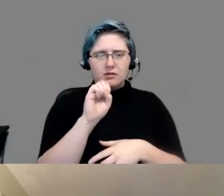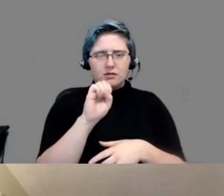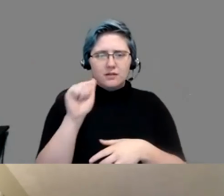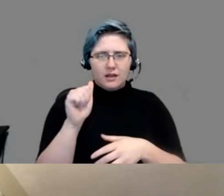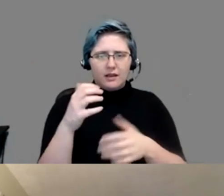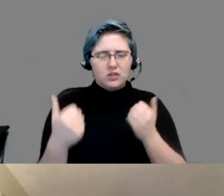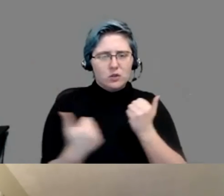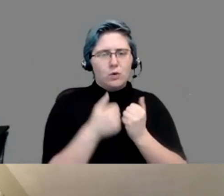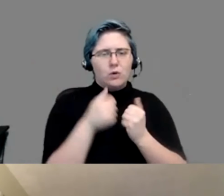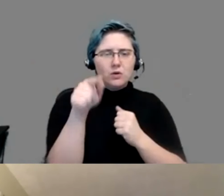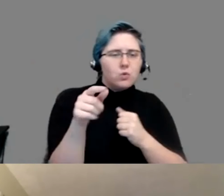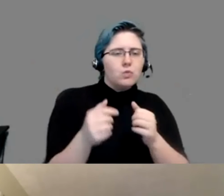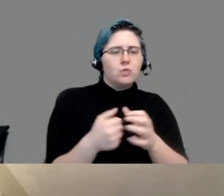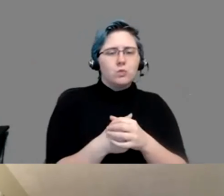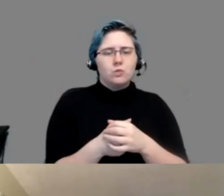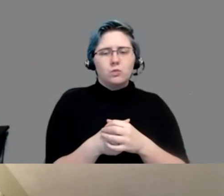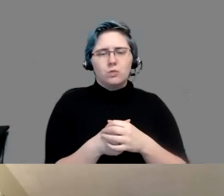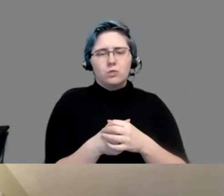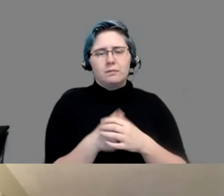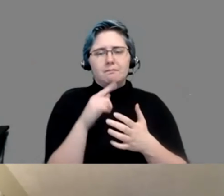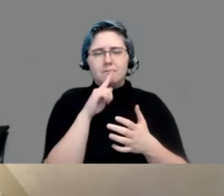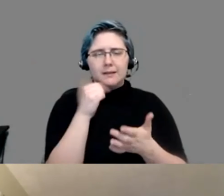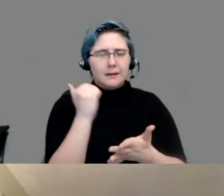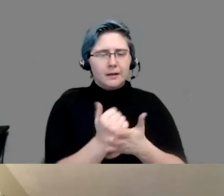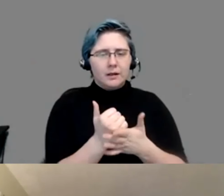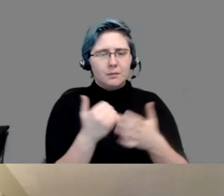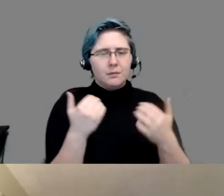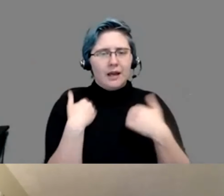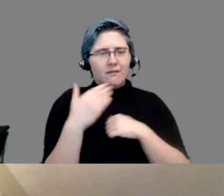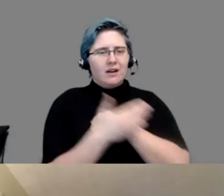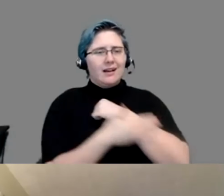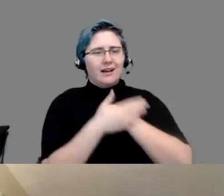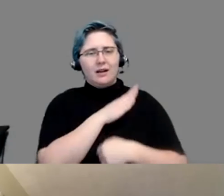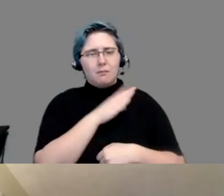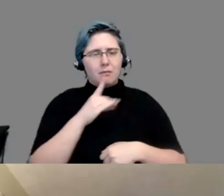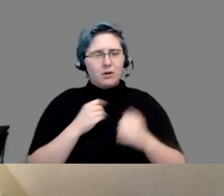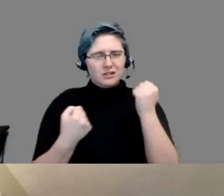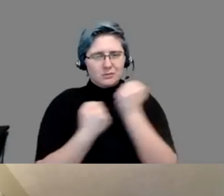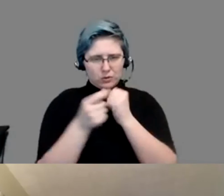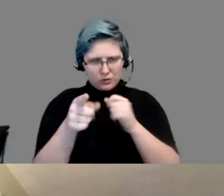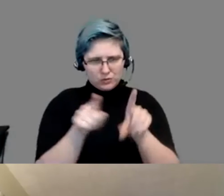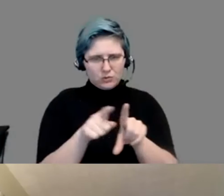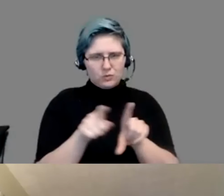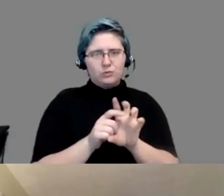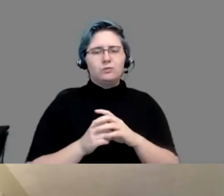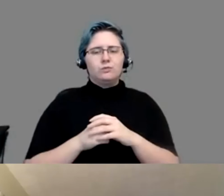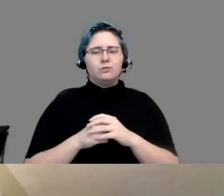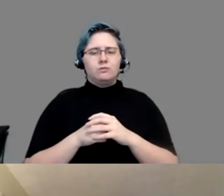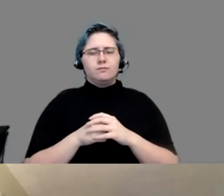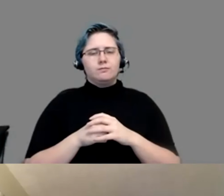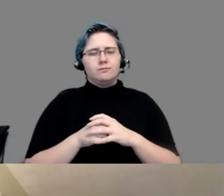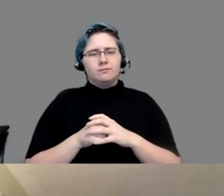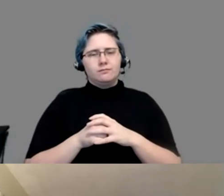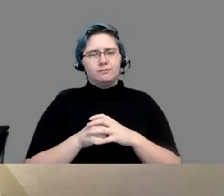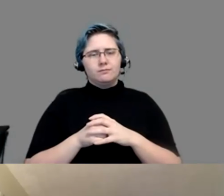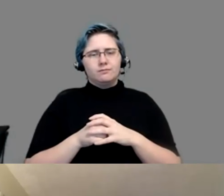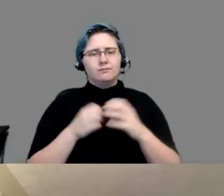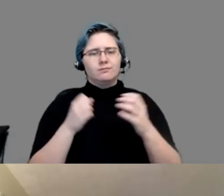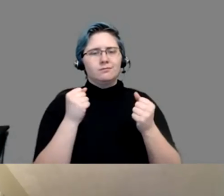your corner. It helps to have the county board backing you up. Because a lot